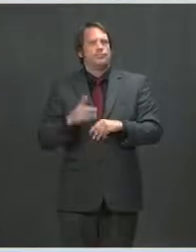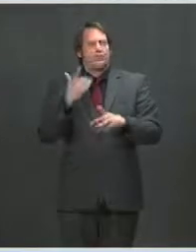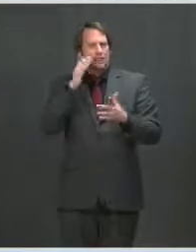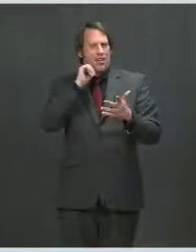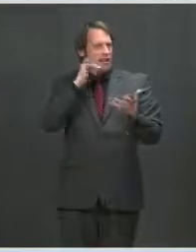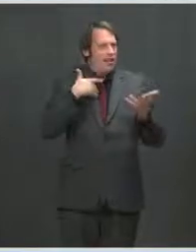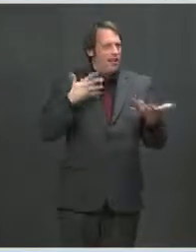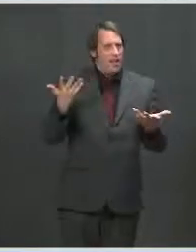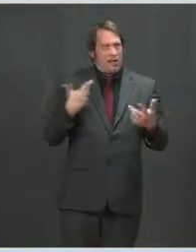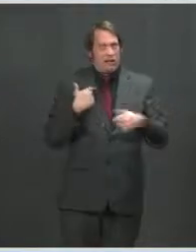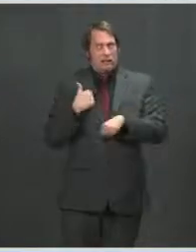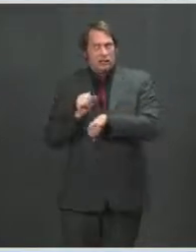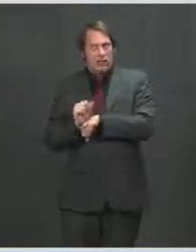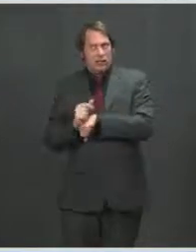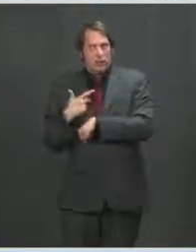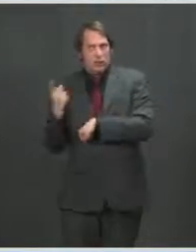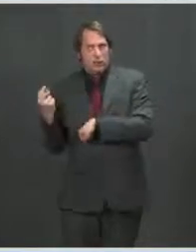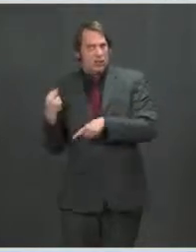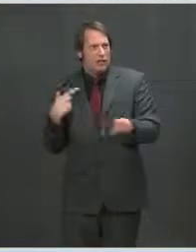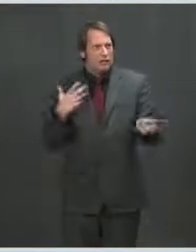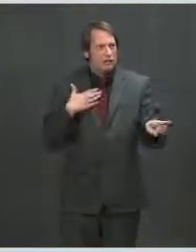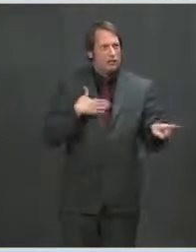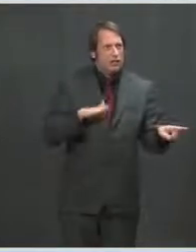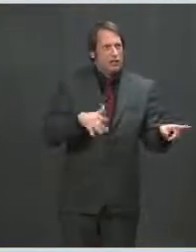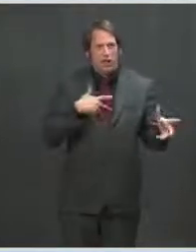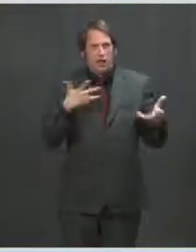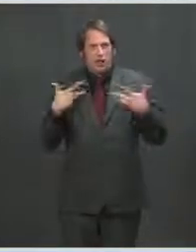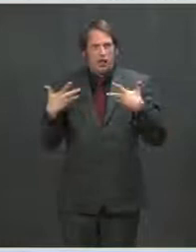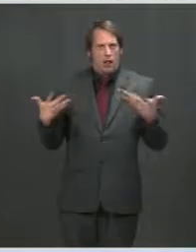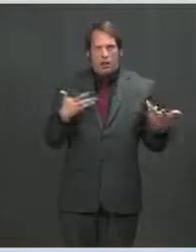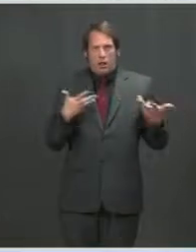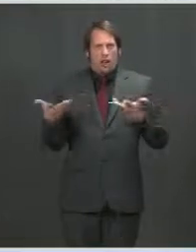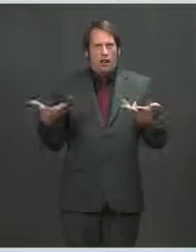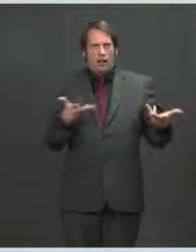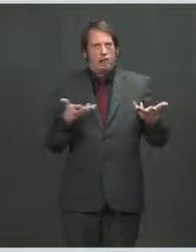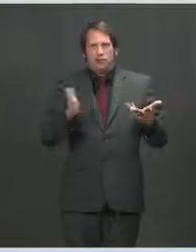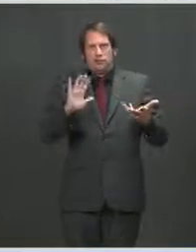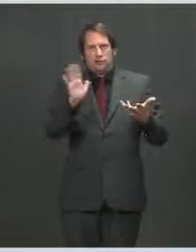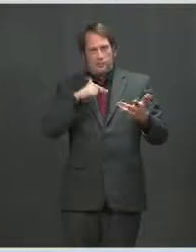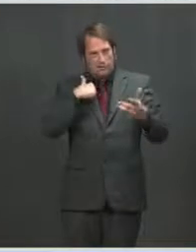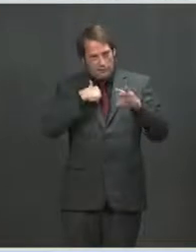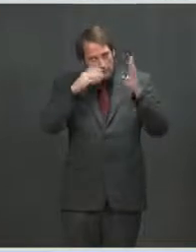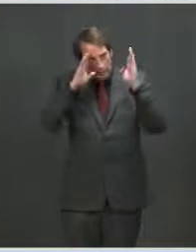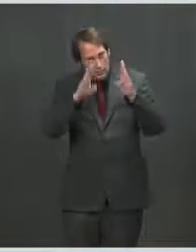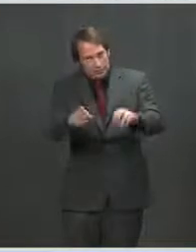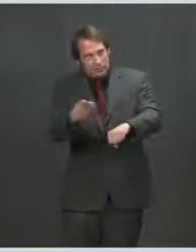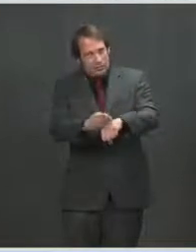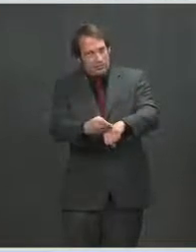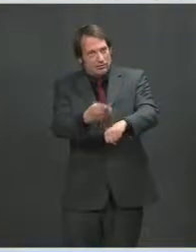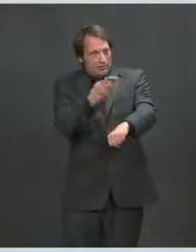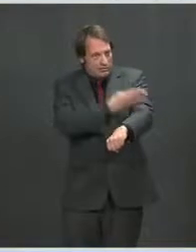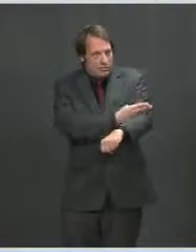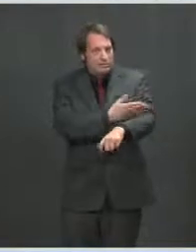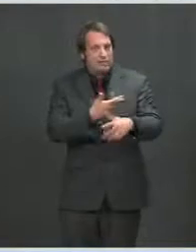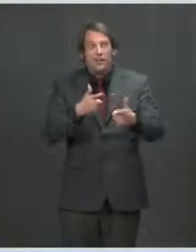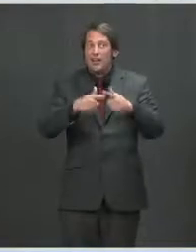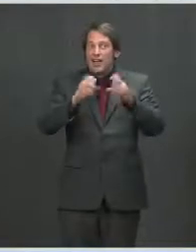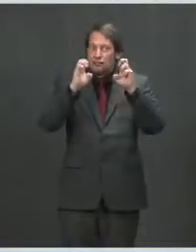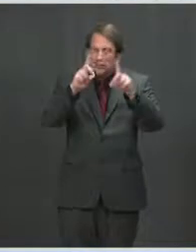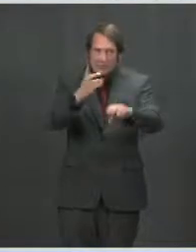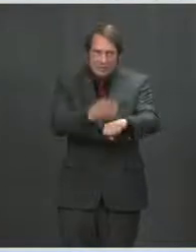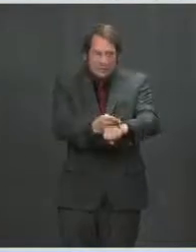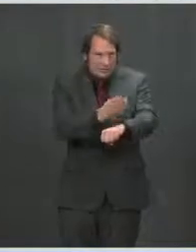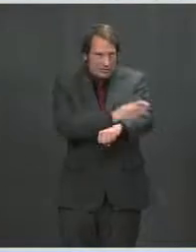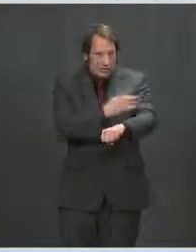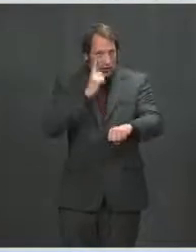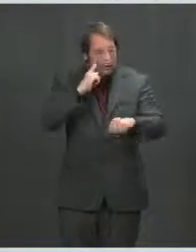of your kids. We're going to work on education for military children. There are more than 2 million kids whose parents